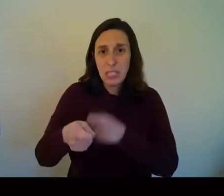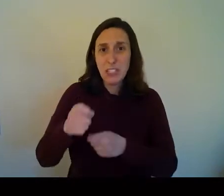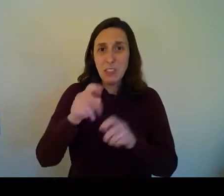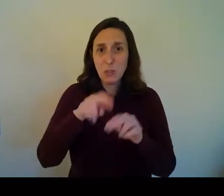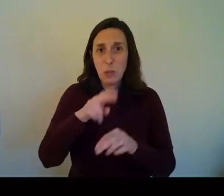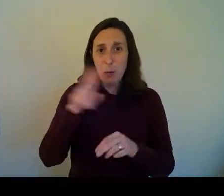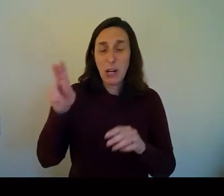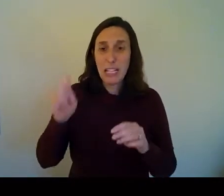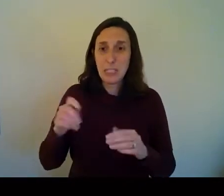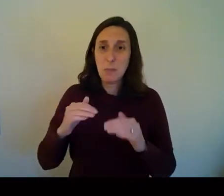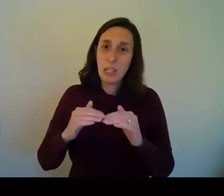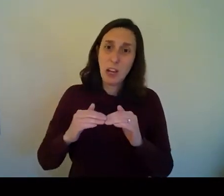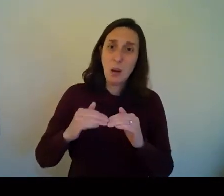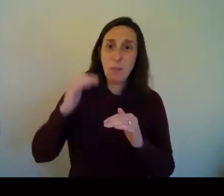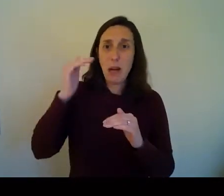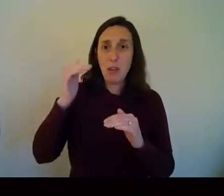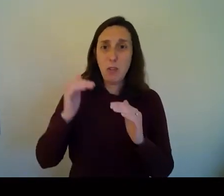0.